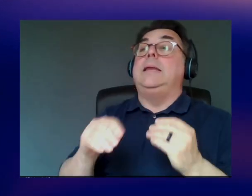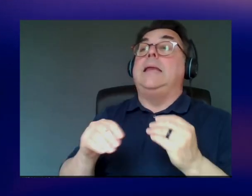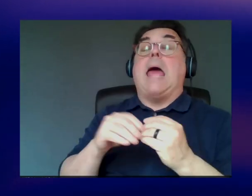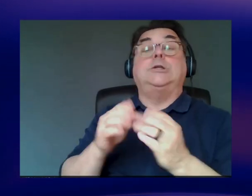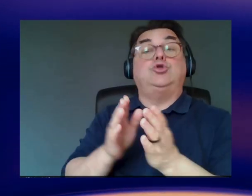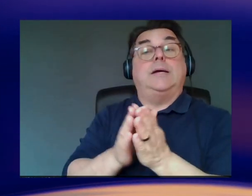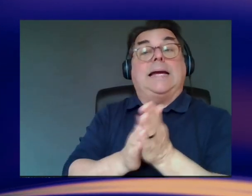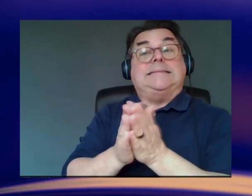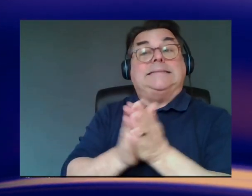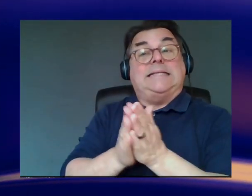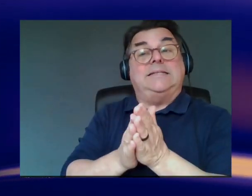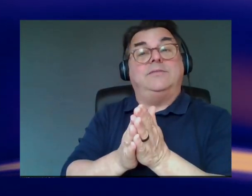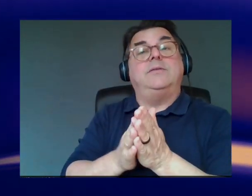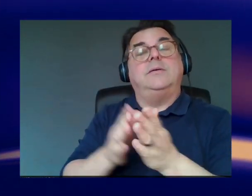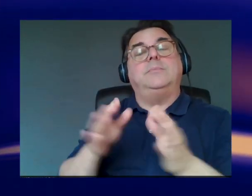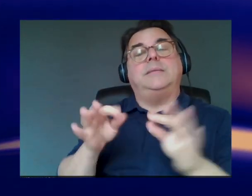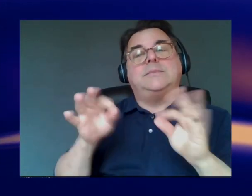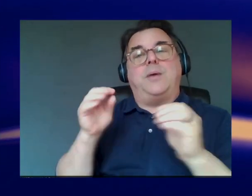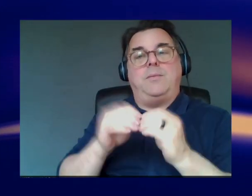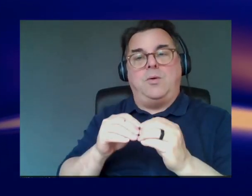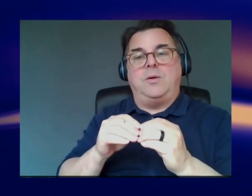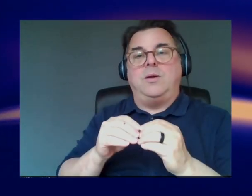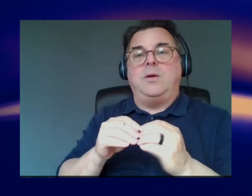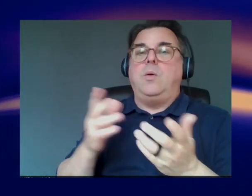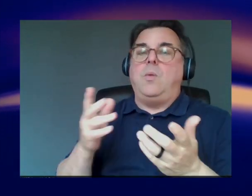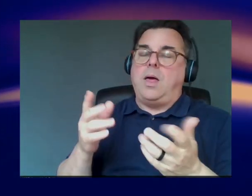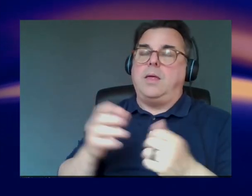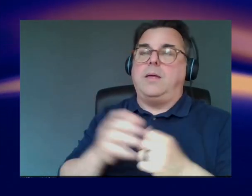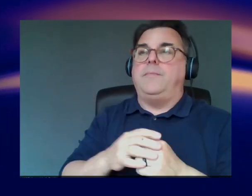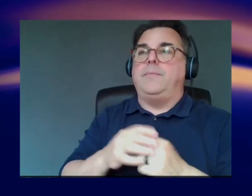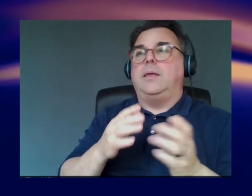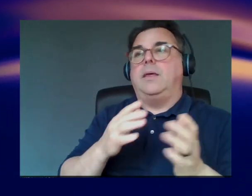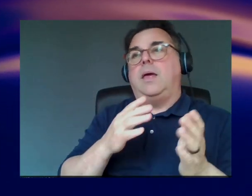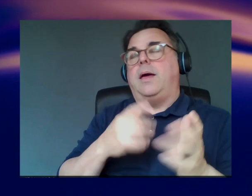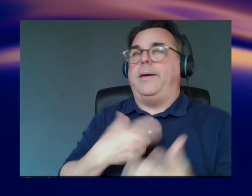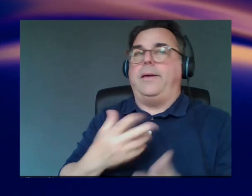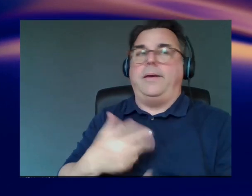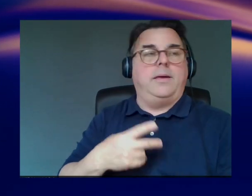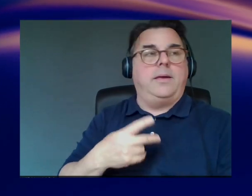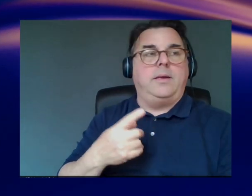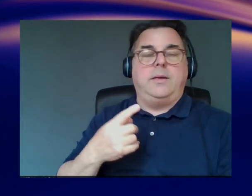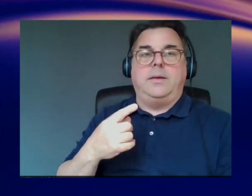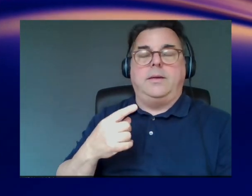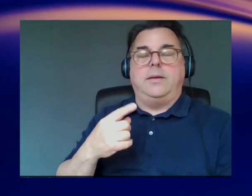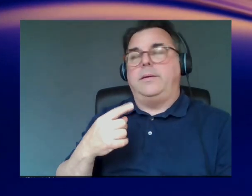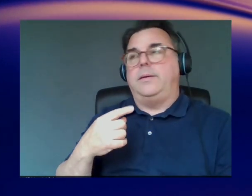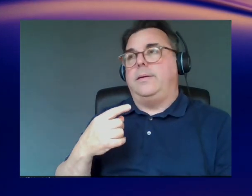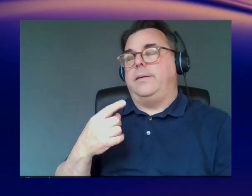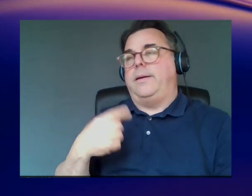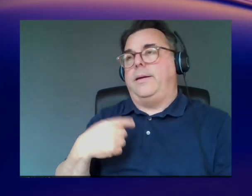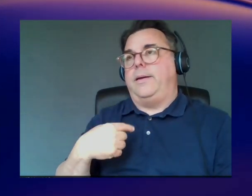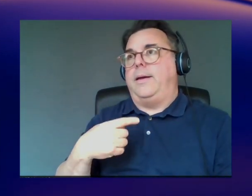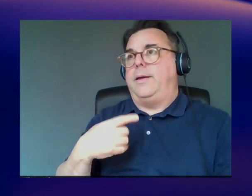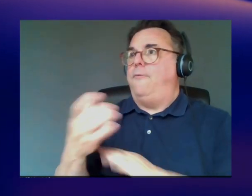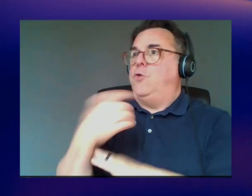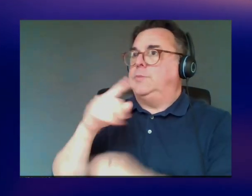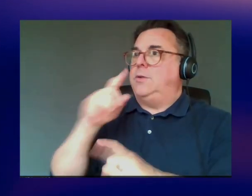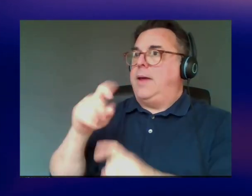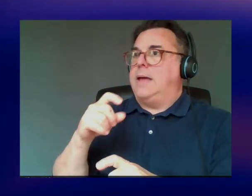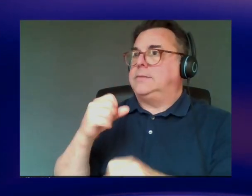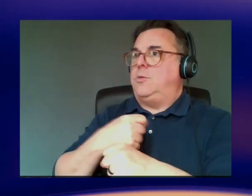finale, and on, May 2nd, I believe. Okay. I'm going to ask you a pretty obvious question,